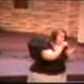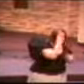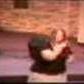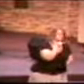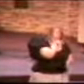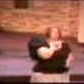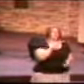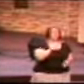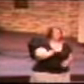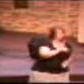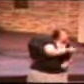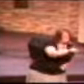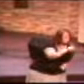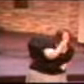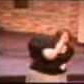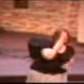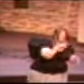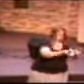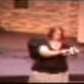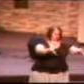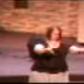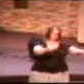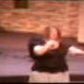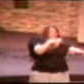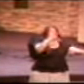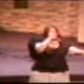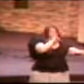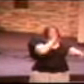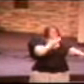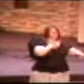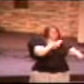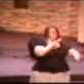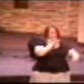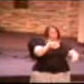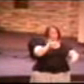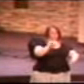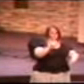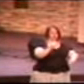about you. Have you seen the bumper sticker that says God is my co-pilot?